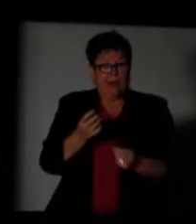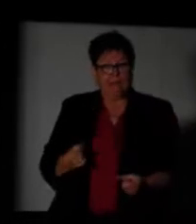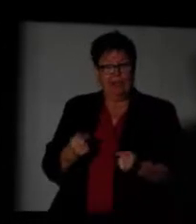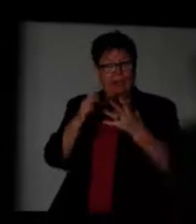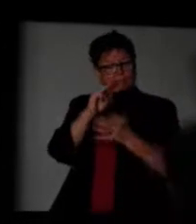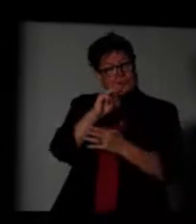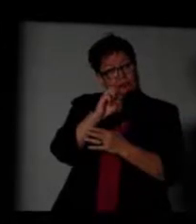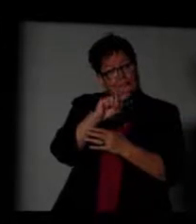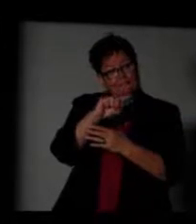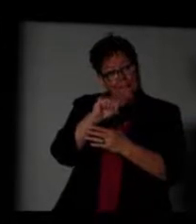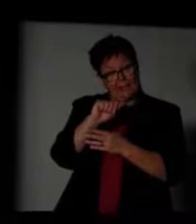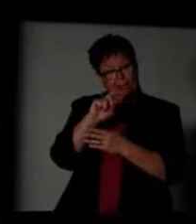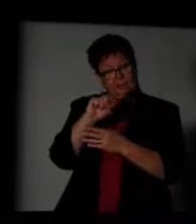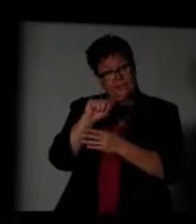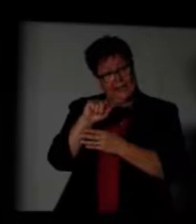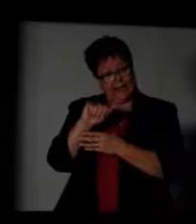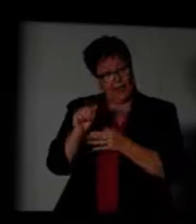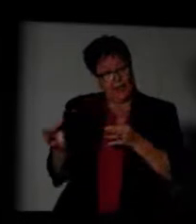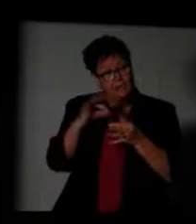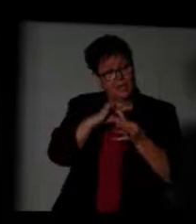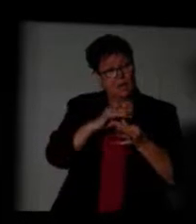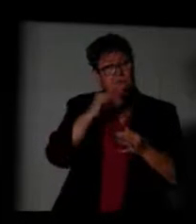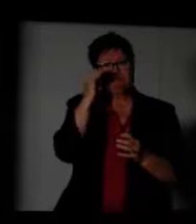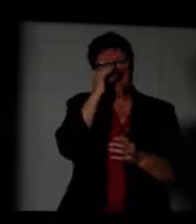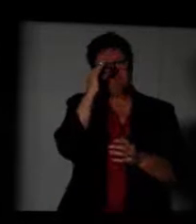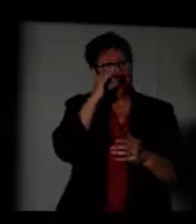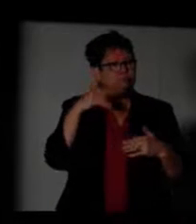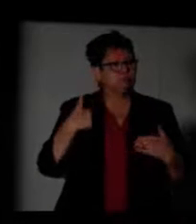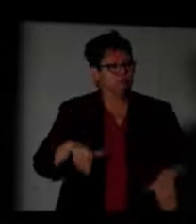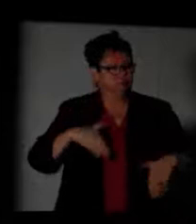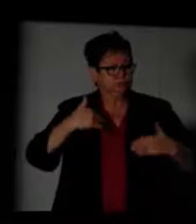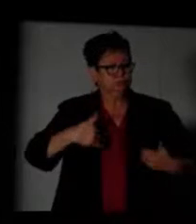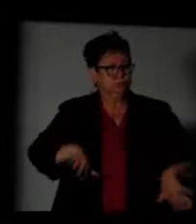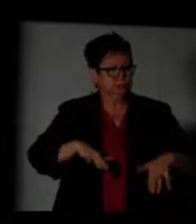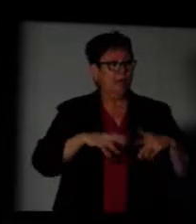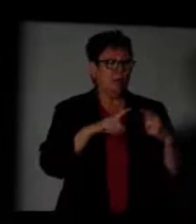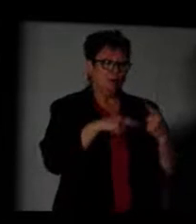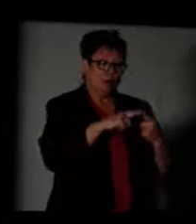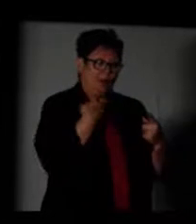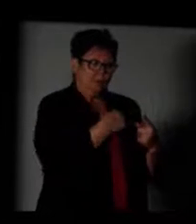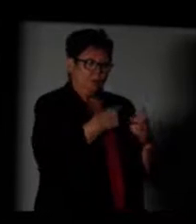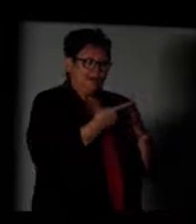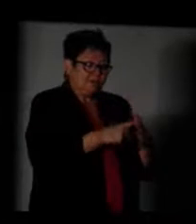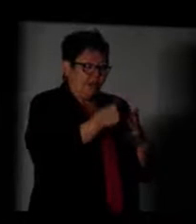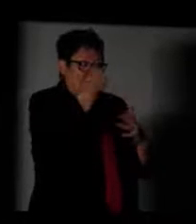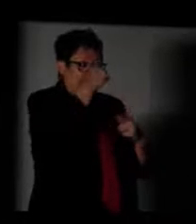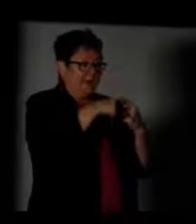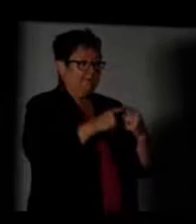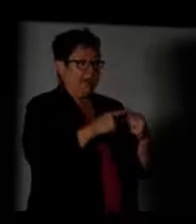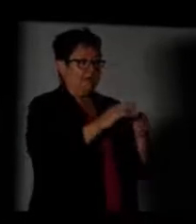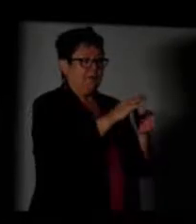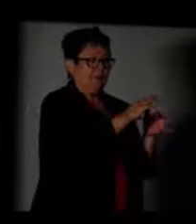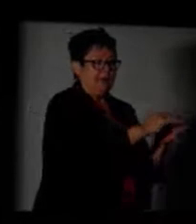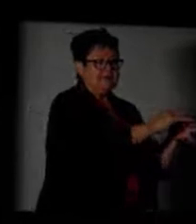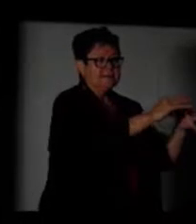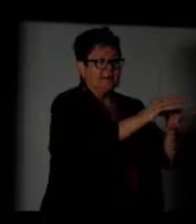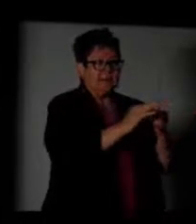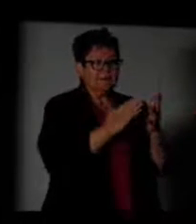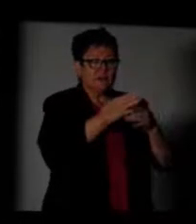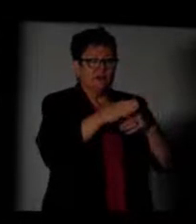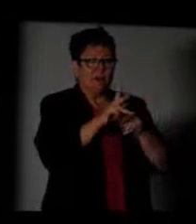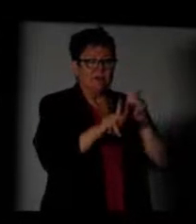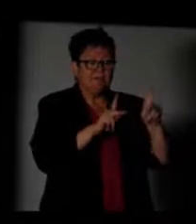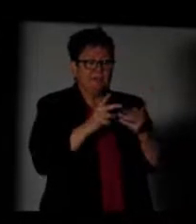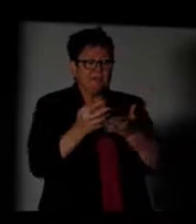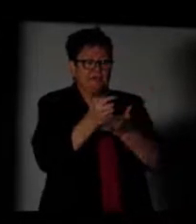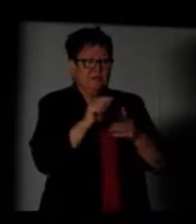metadata associated with them, and particularly when we start to think about the potential links across those collections, this is